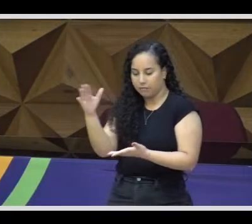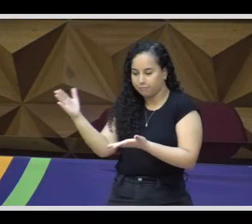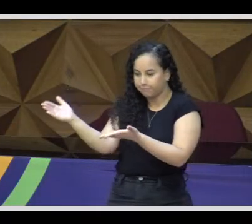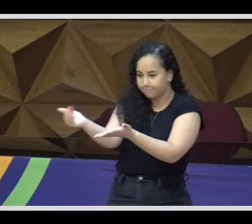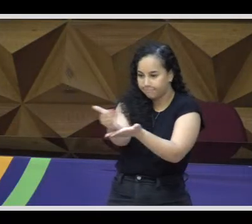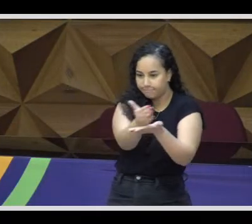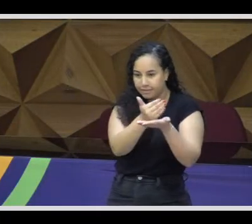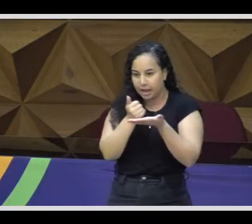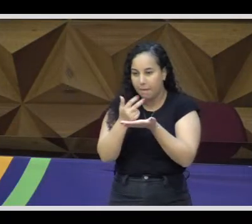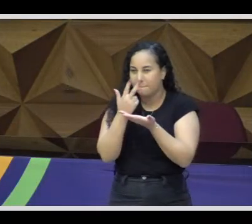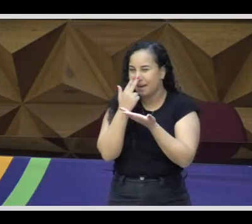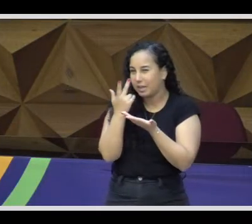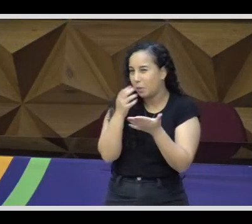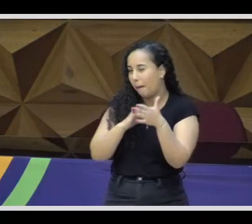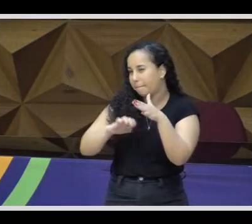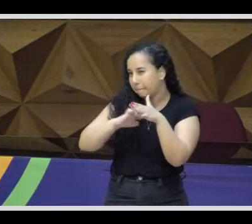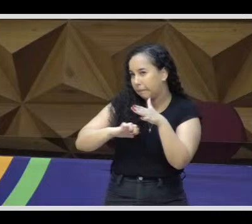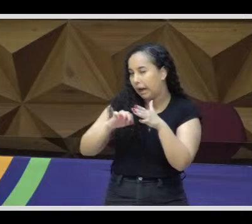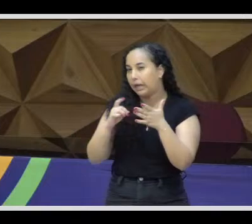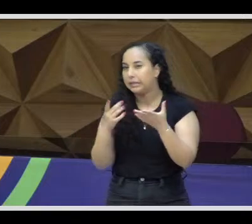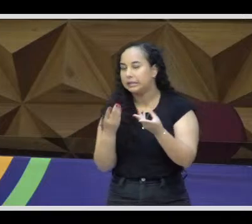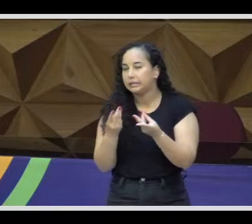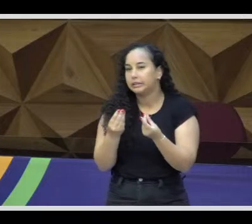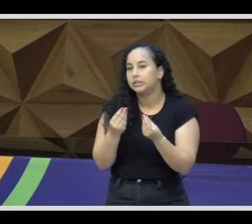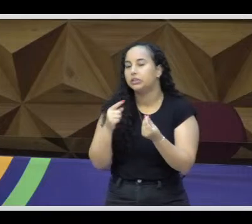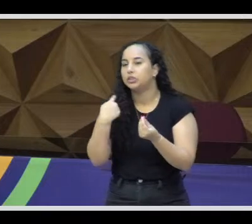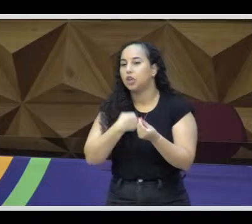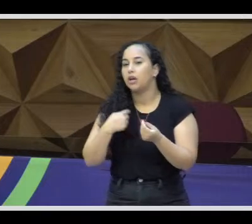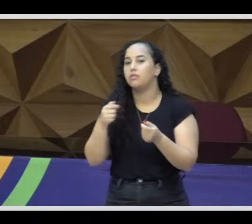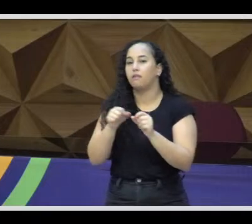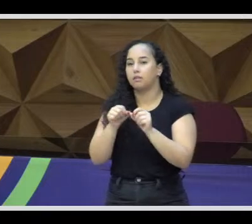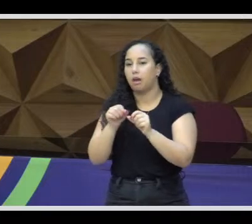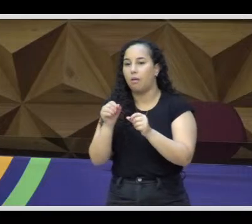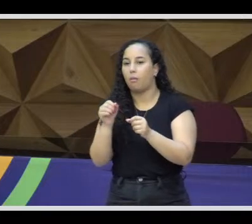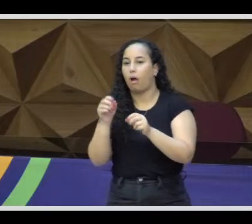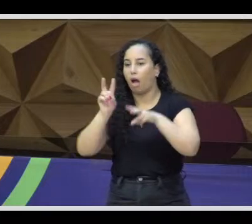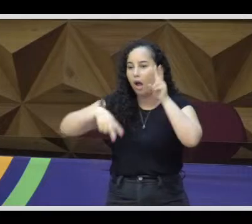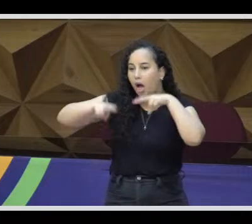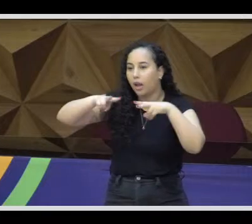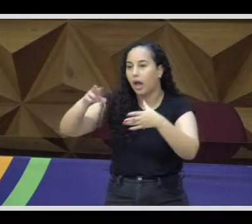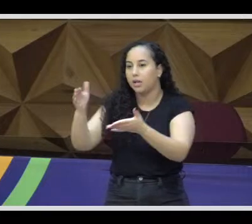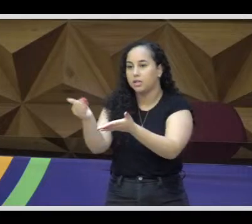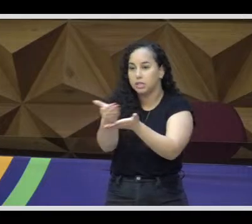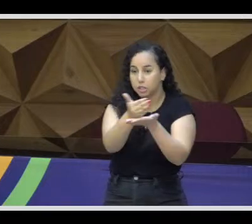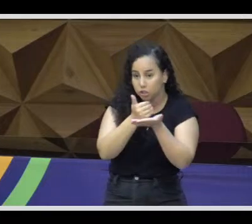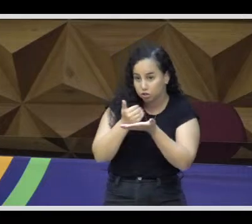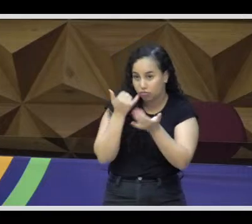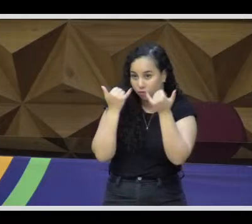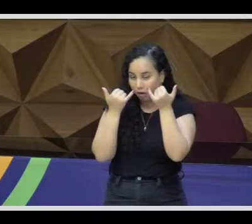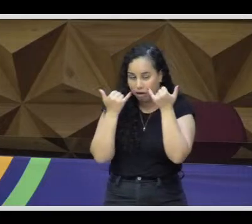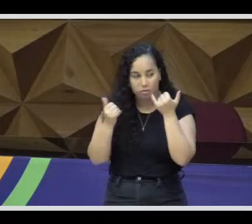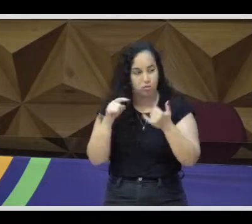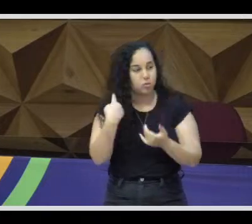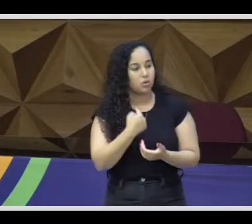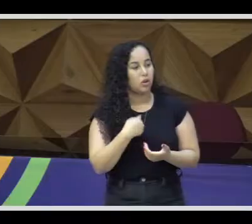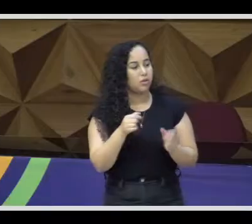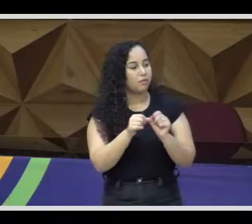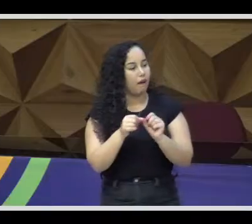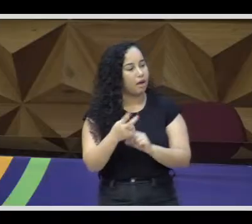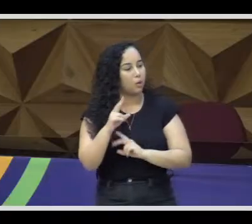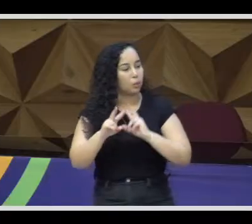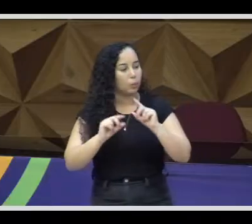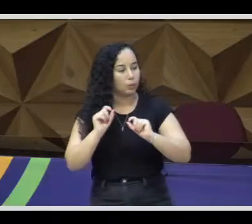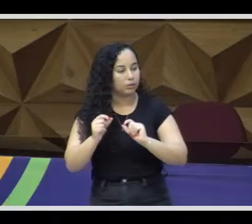kind of polling. We do polls, we do data analysis. But what we really like to do is what we